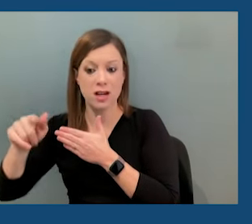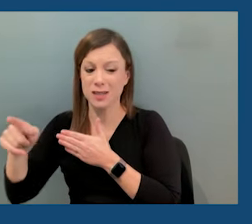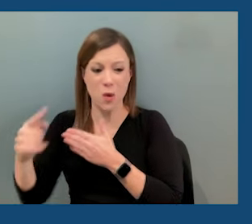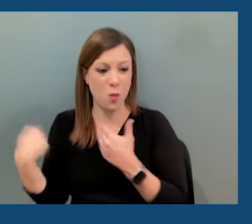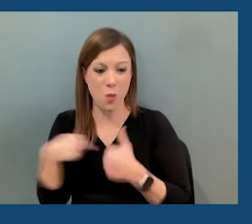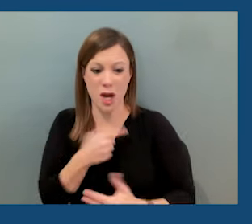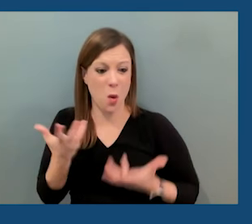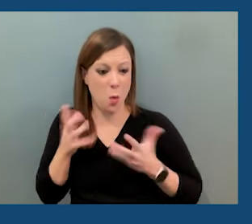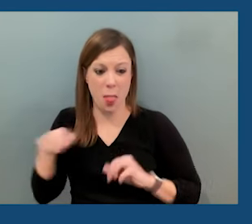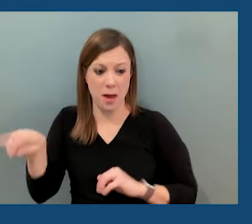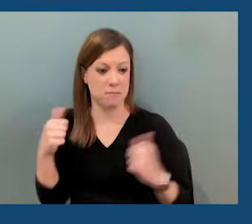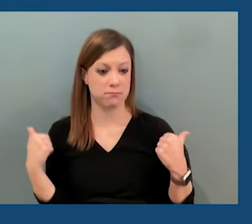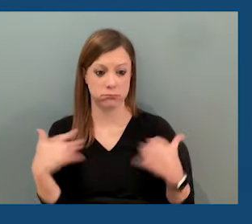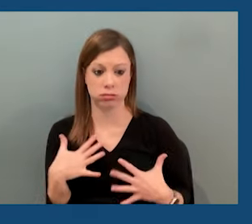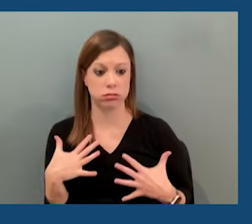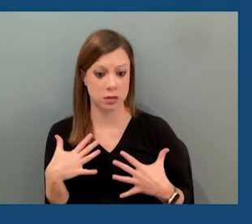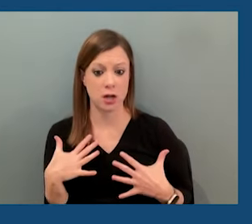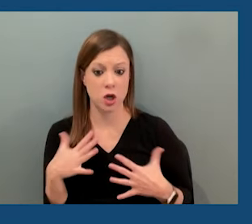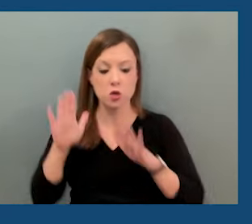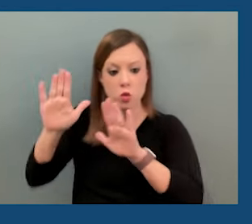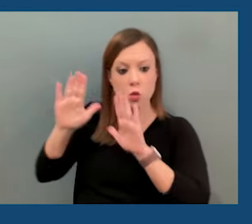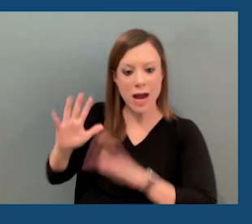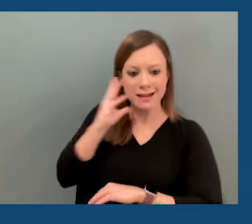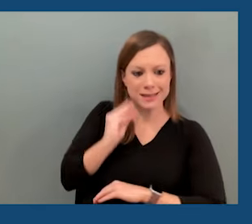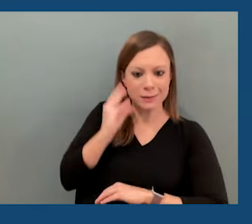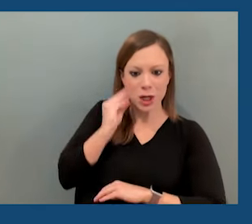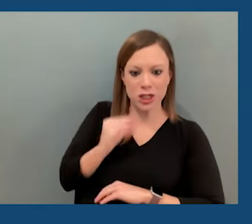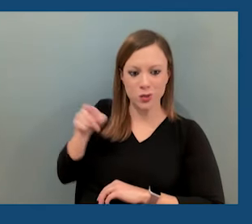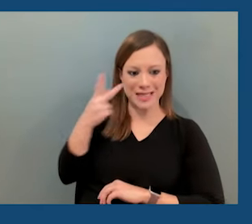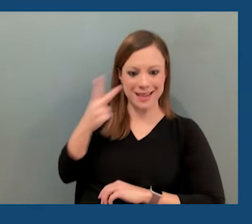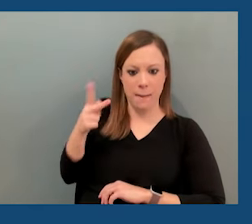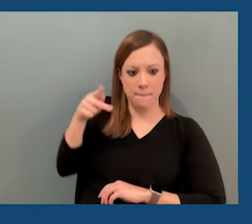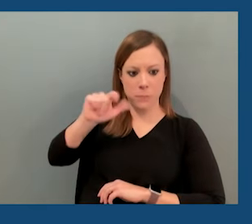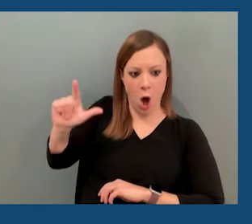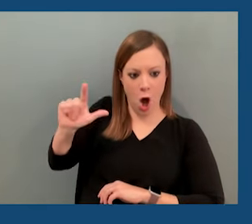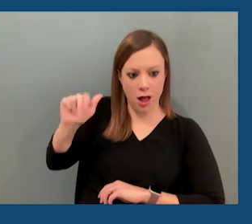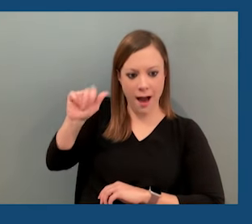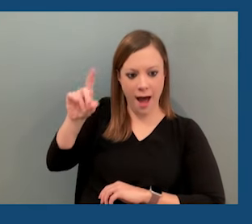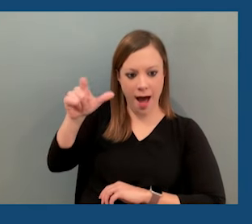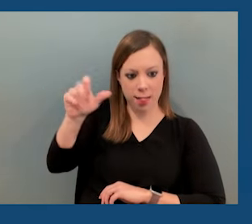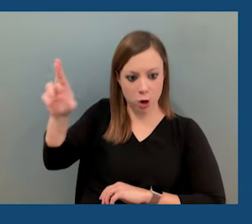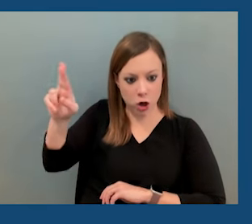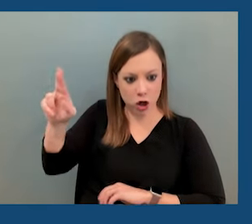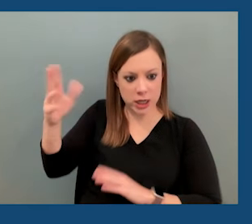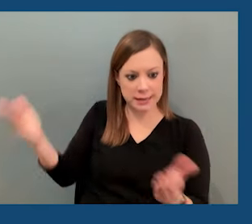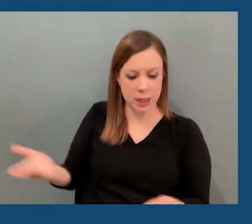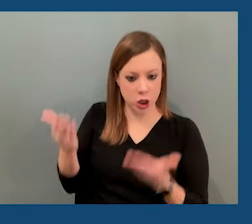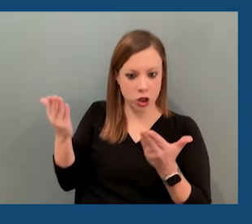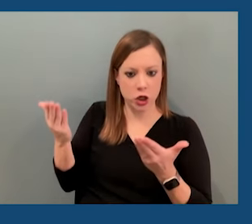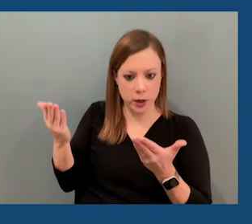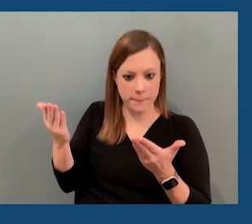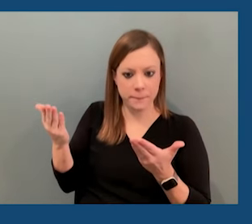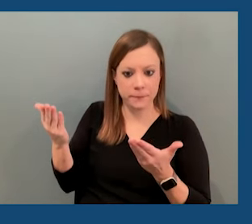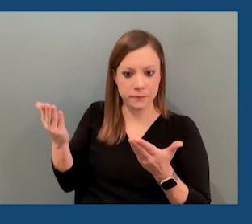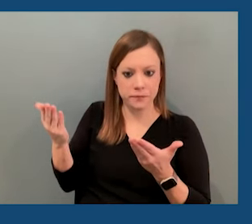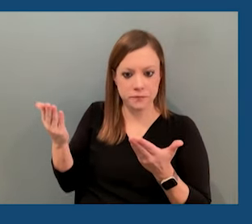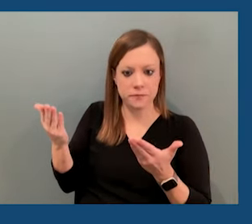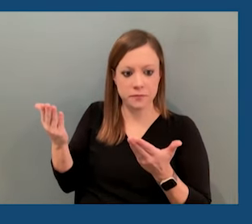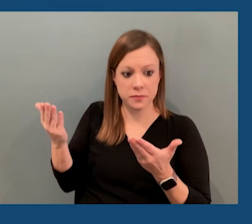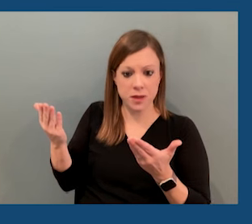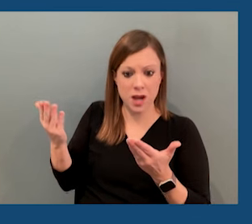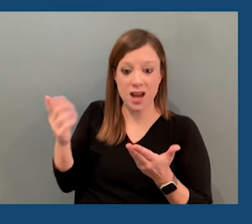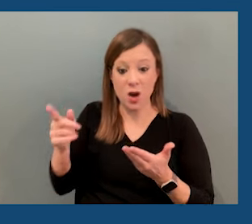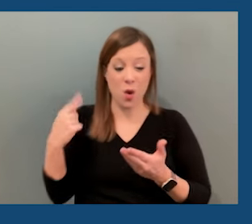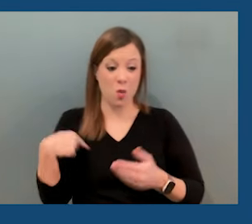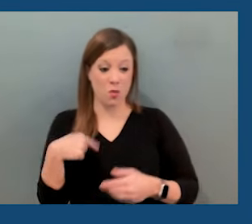incredible experience. I see our friend Paul Adler is here. Paul and I went over to the Holocaust Museum